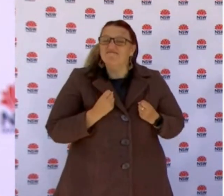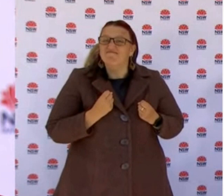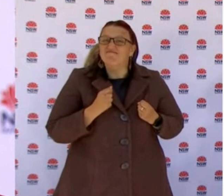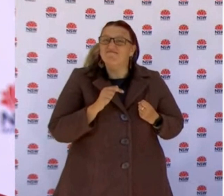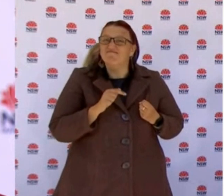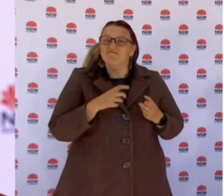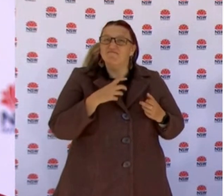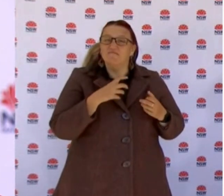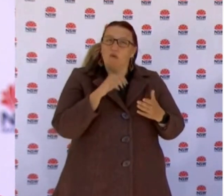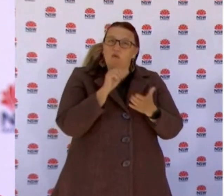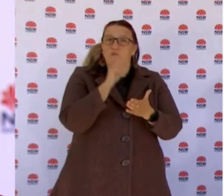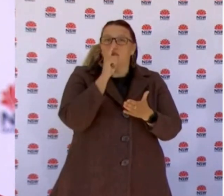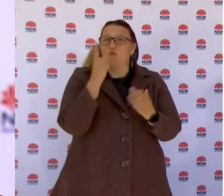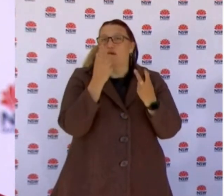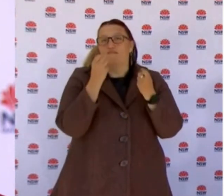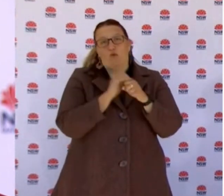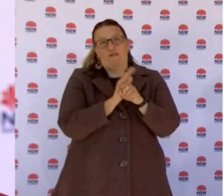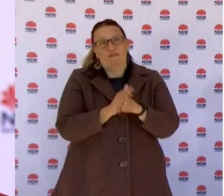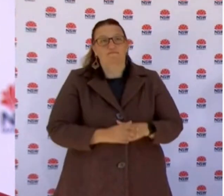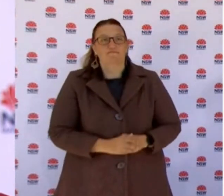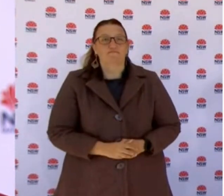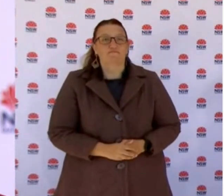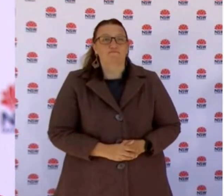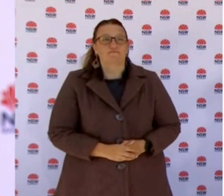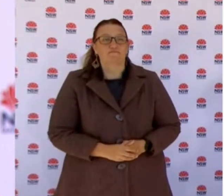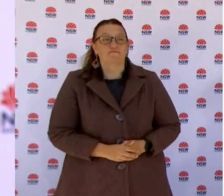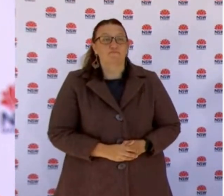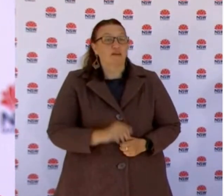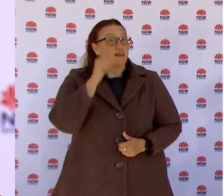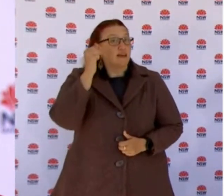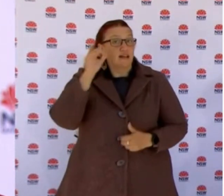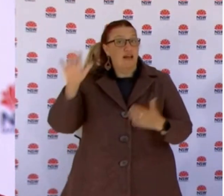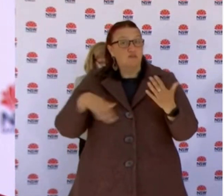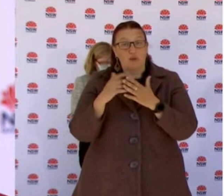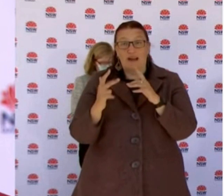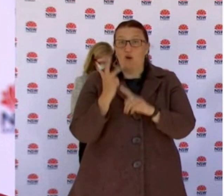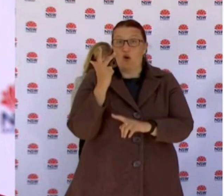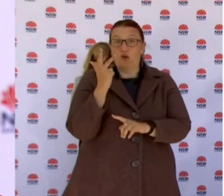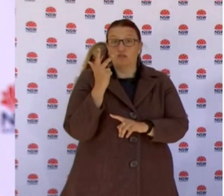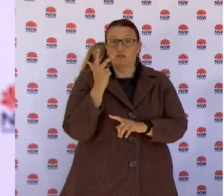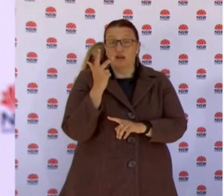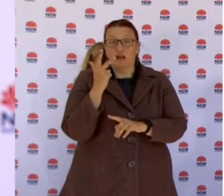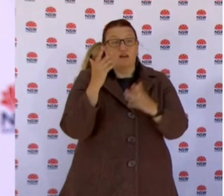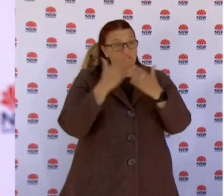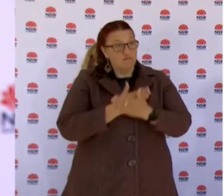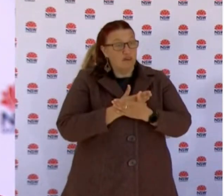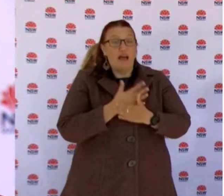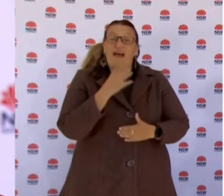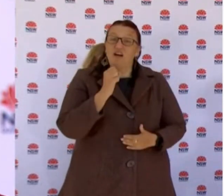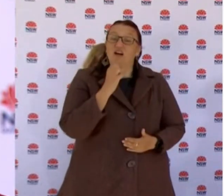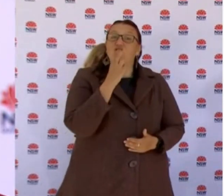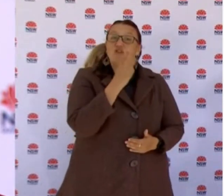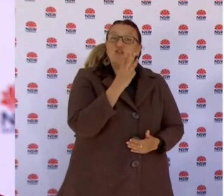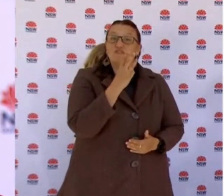likely to bounce around, and that's what we've seen overnight. There were 35 cases of community transmission, although 24 of those